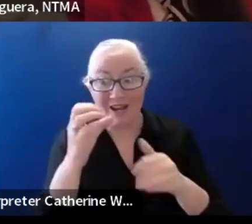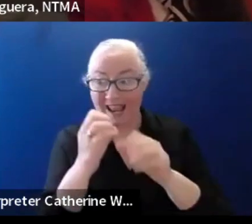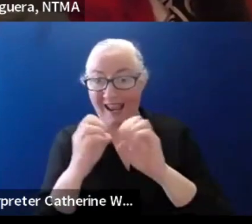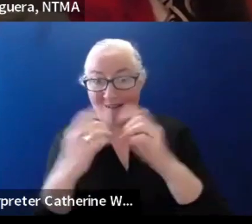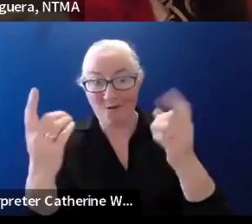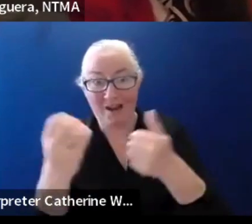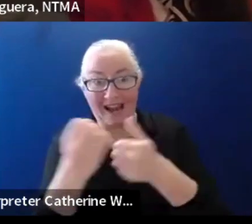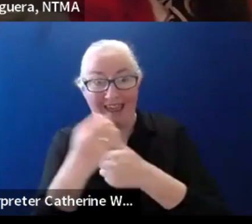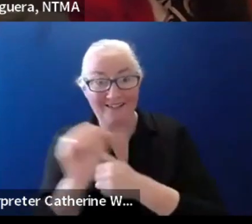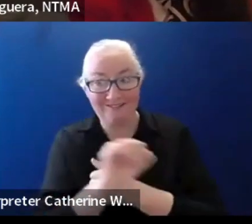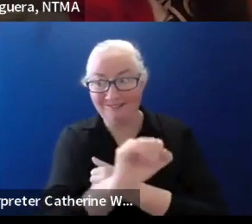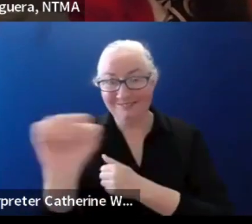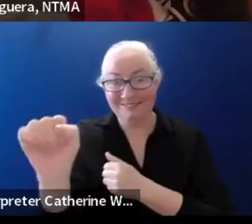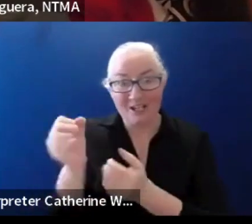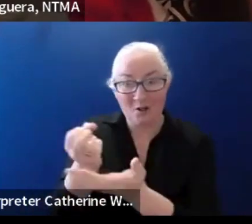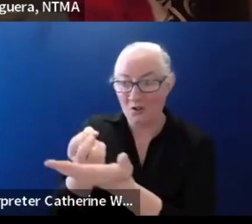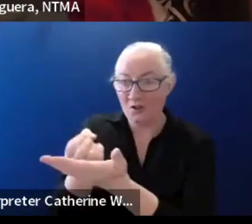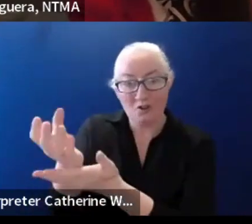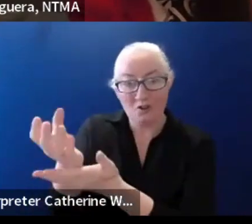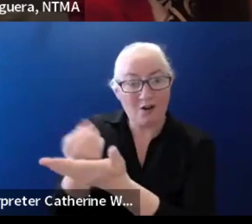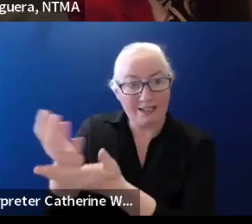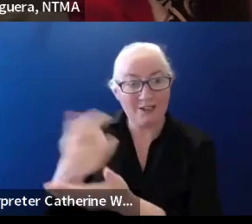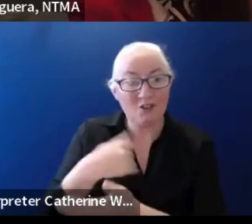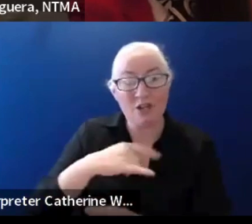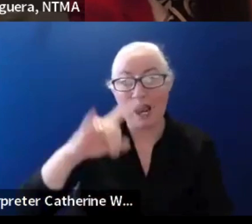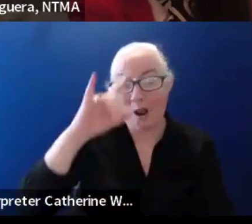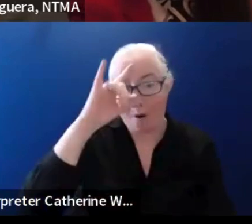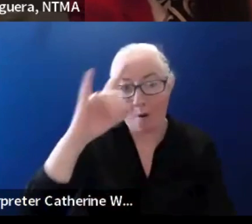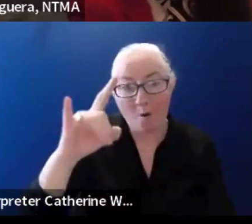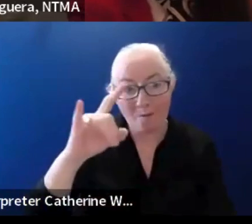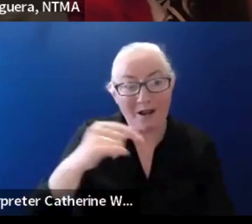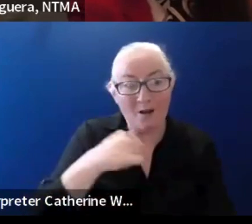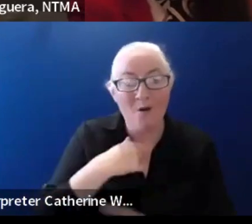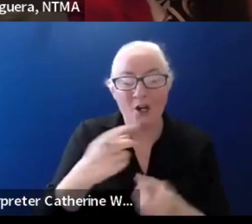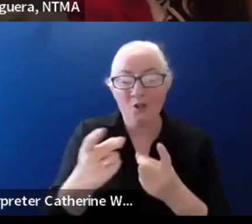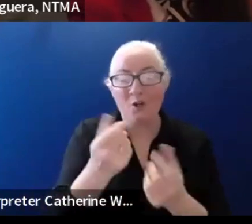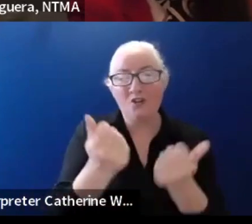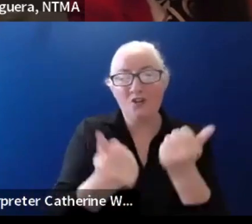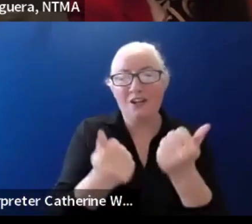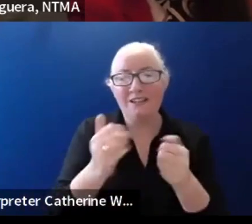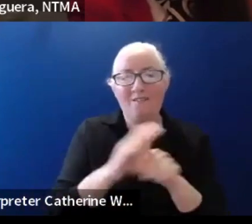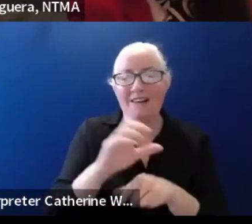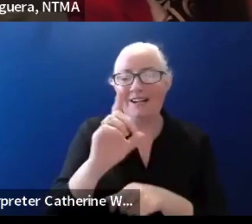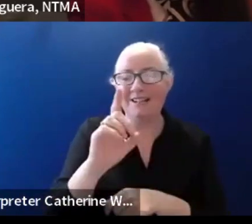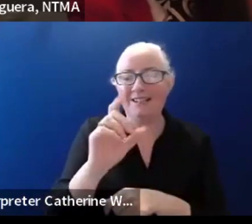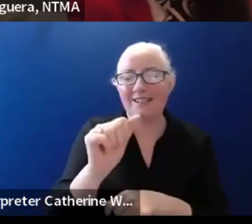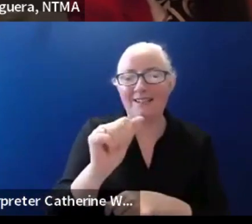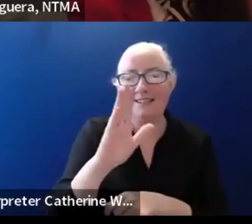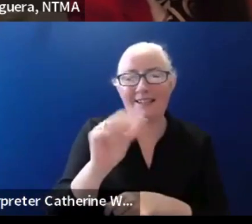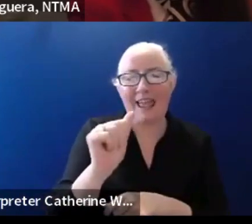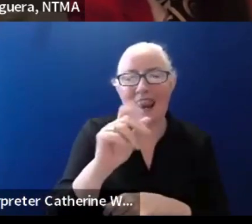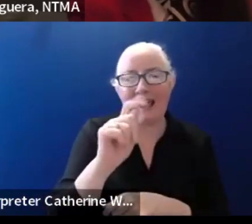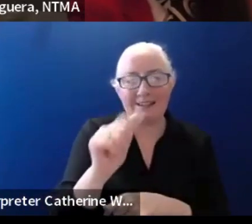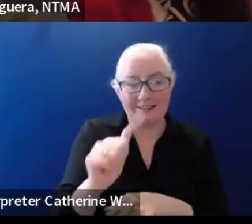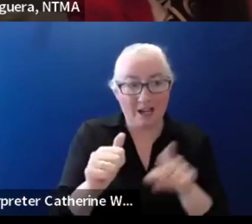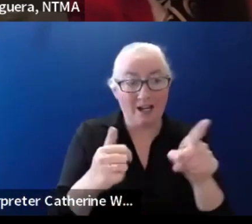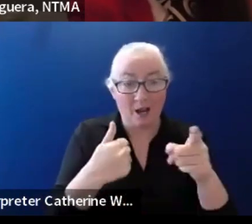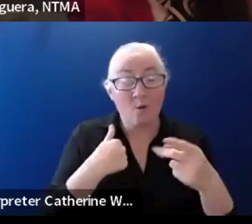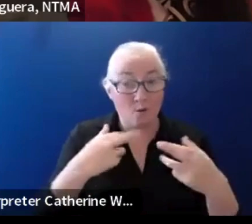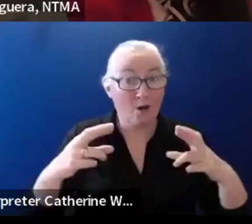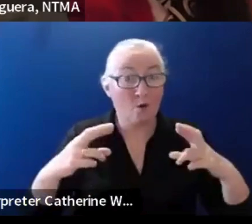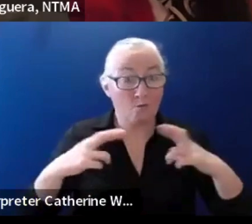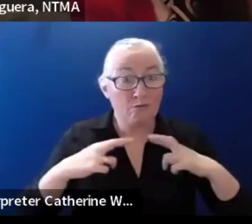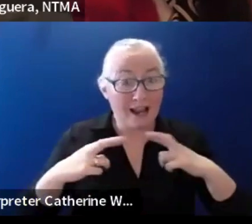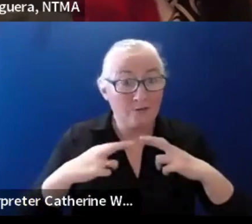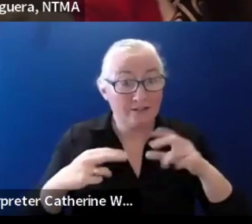else's stories. And I really hope, I suppose, I do it justice for Dalata, because really, like, we are very proud of this. We're